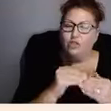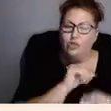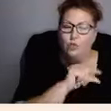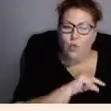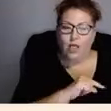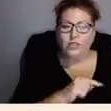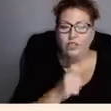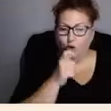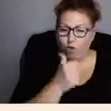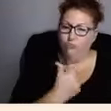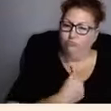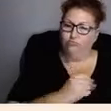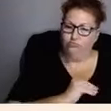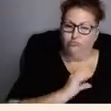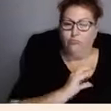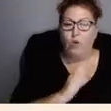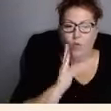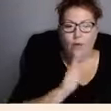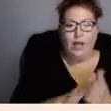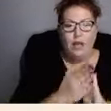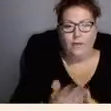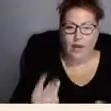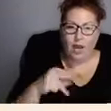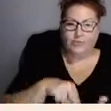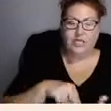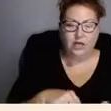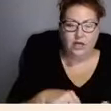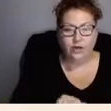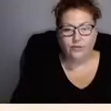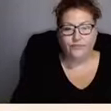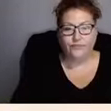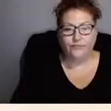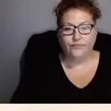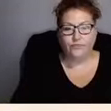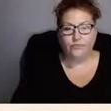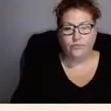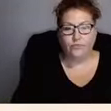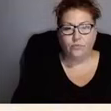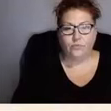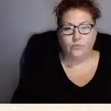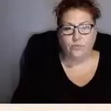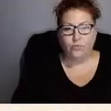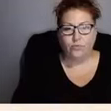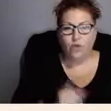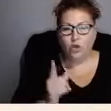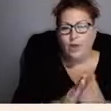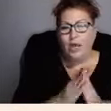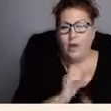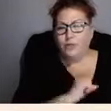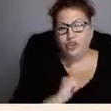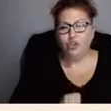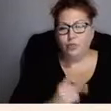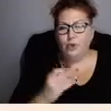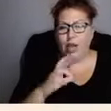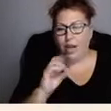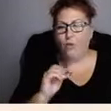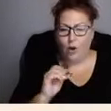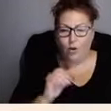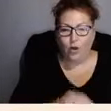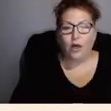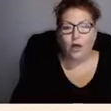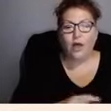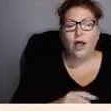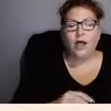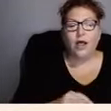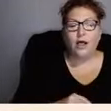on the defender role. So you are really like a peer superhero when you become an upstander. There are a number of ways you can shift the negative focus